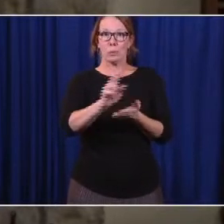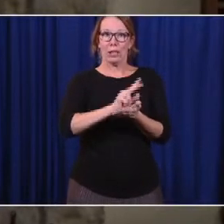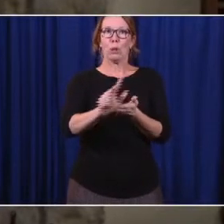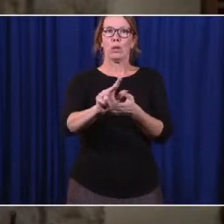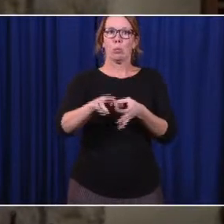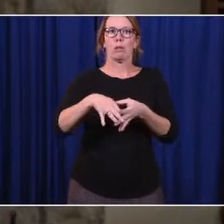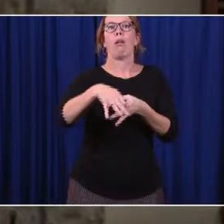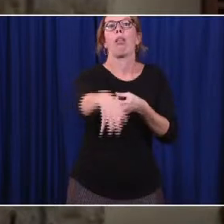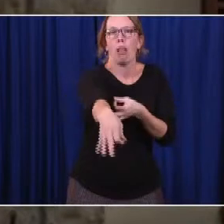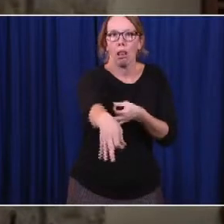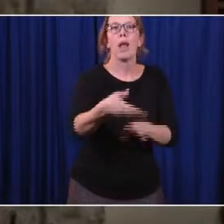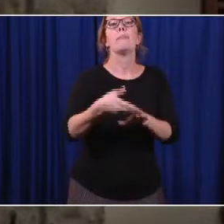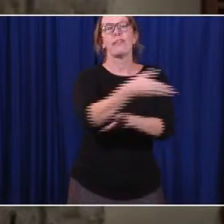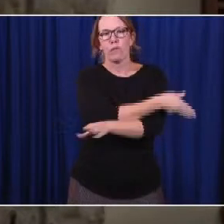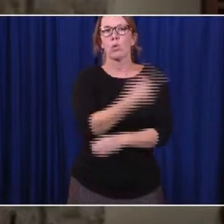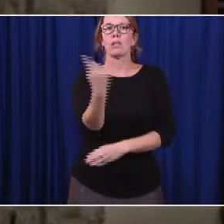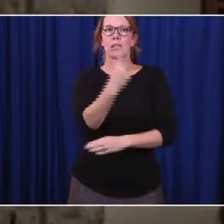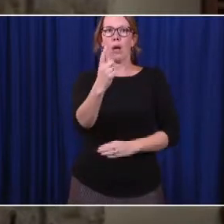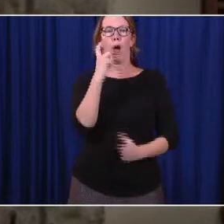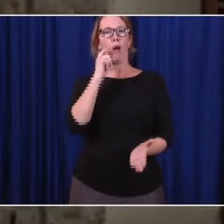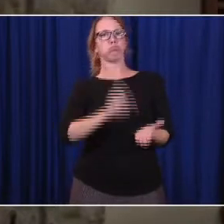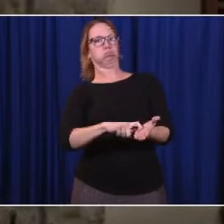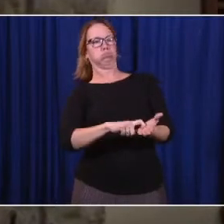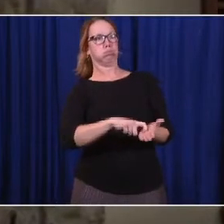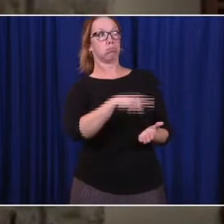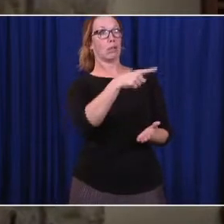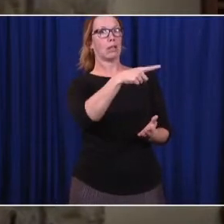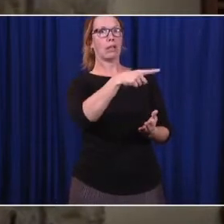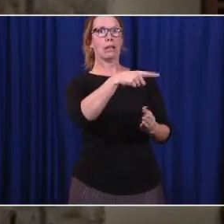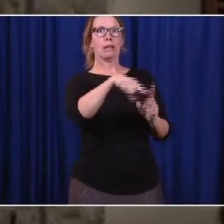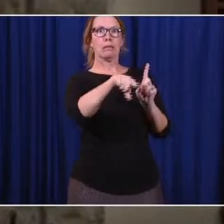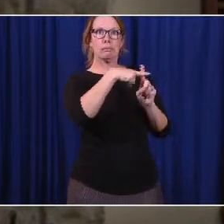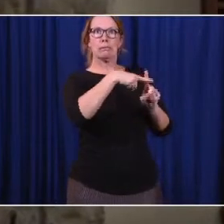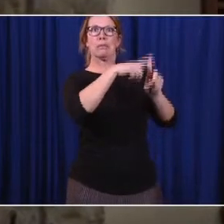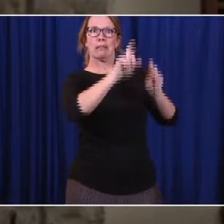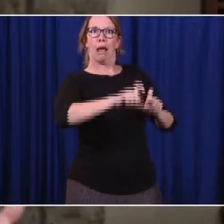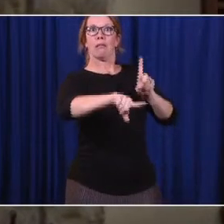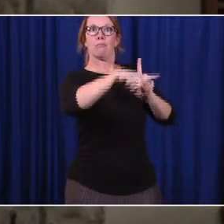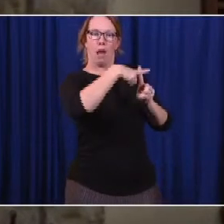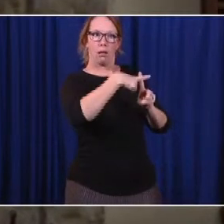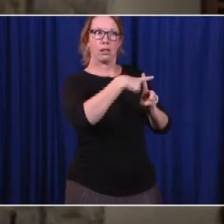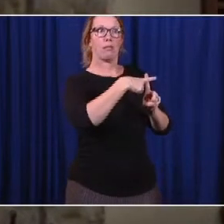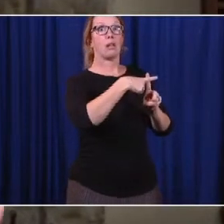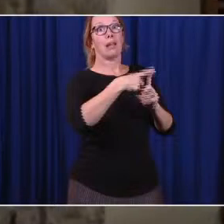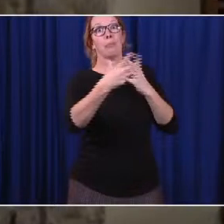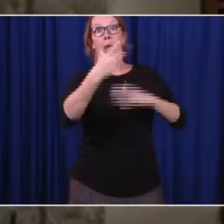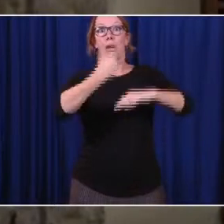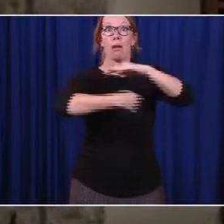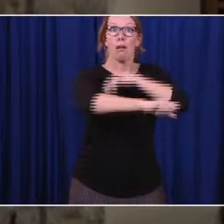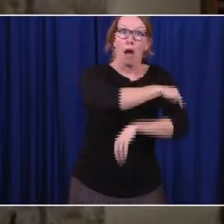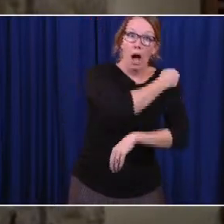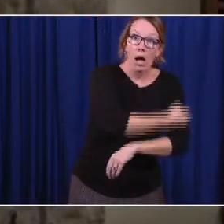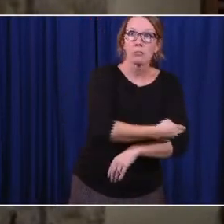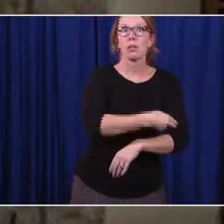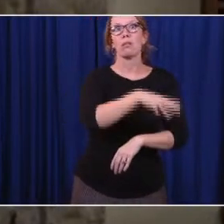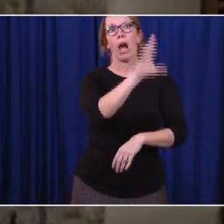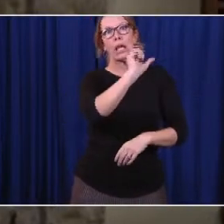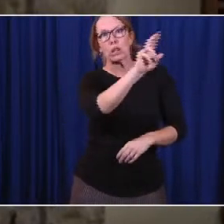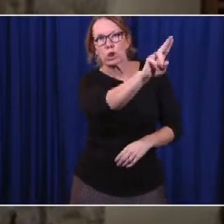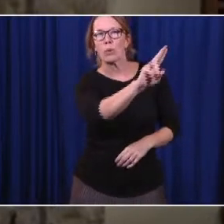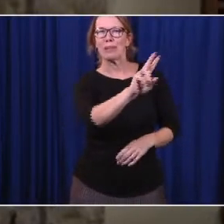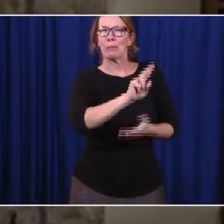is identified with a case, they test positive, and when they might be going into the hospital, when they might be going into the